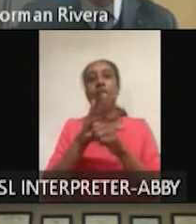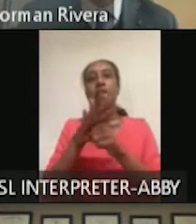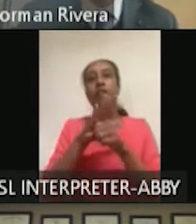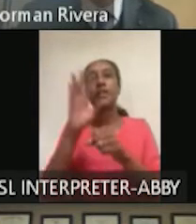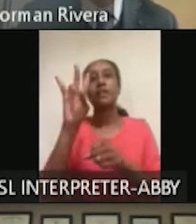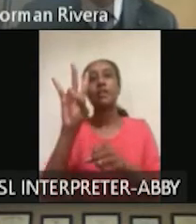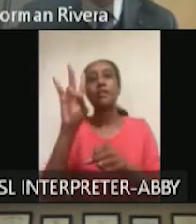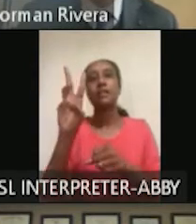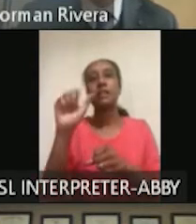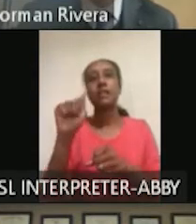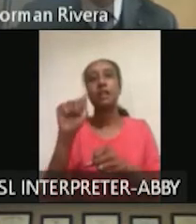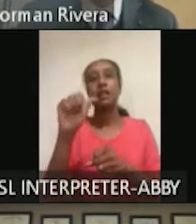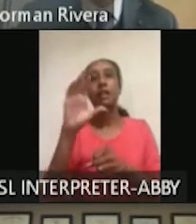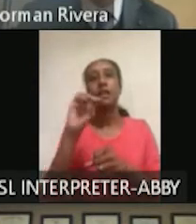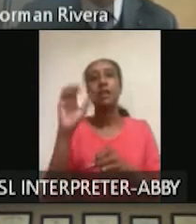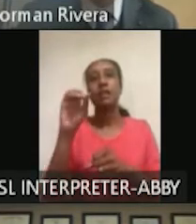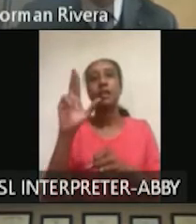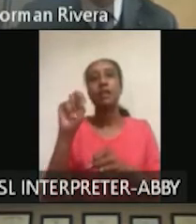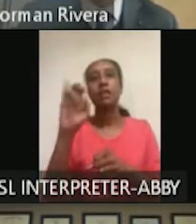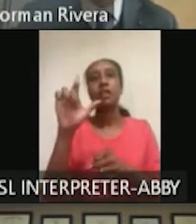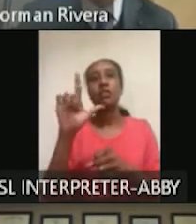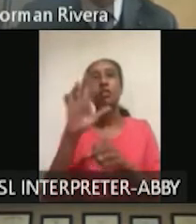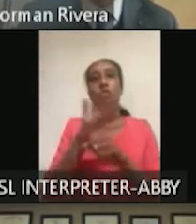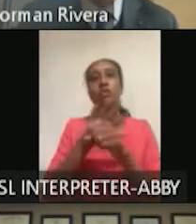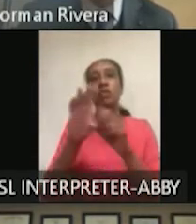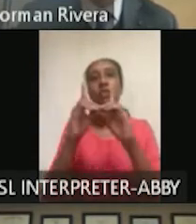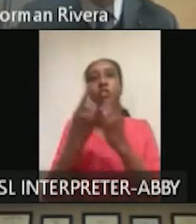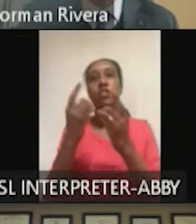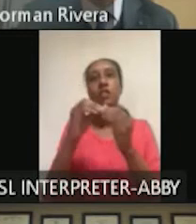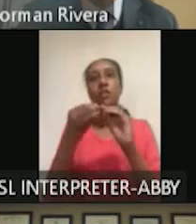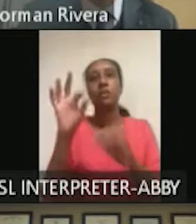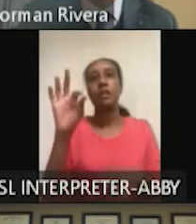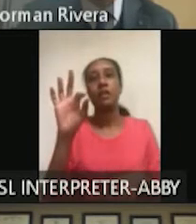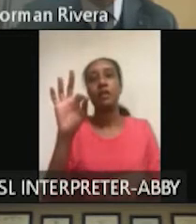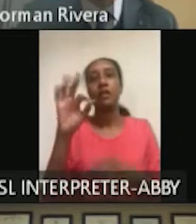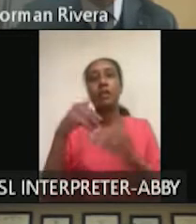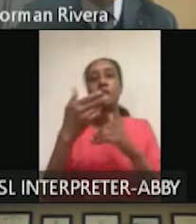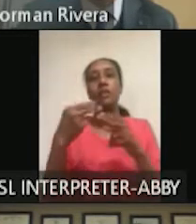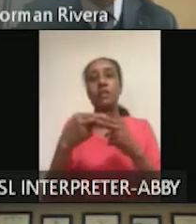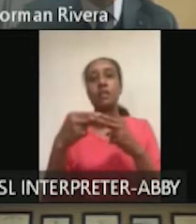76A and Council District 9. Next slide, please.